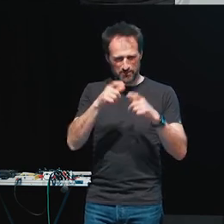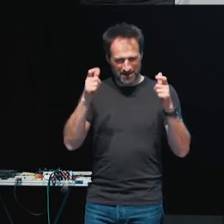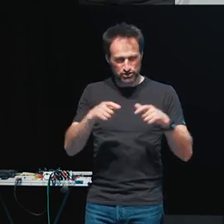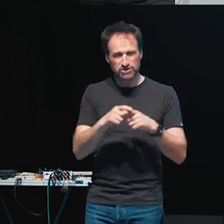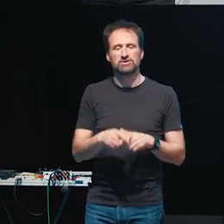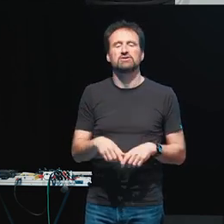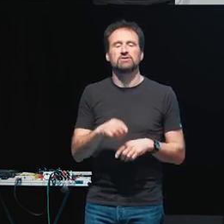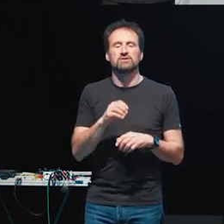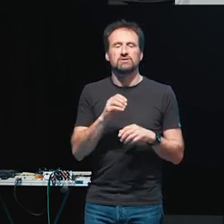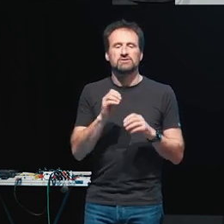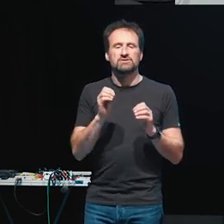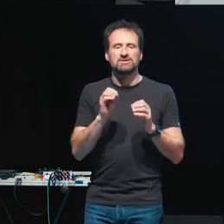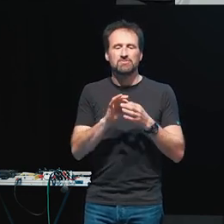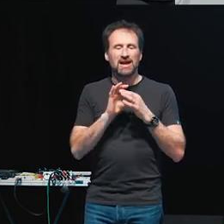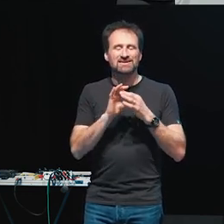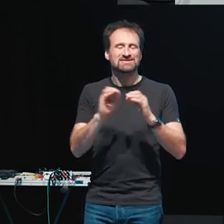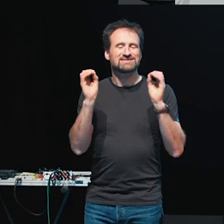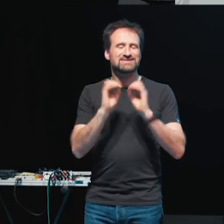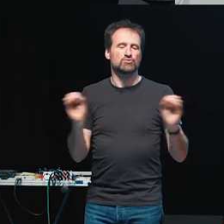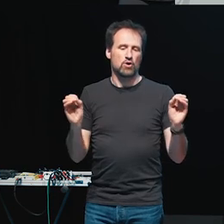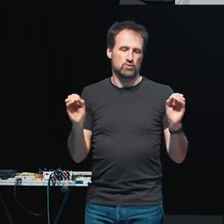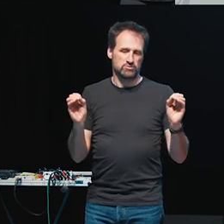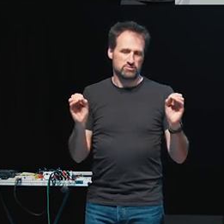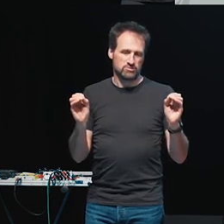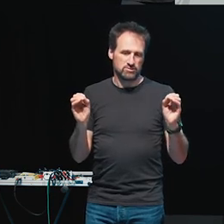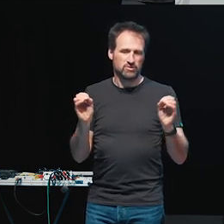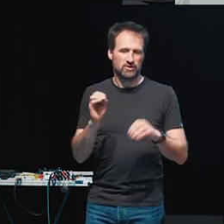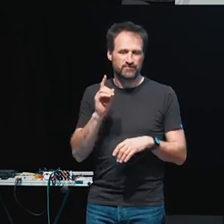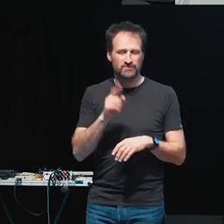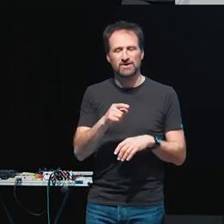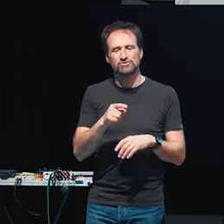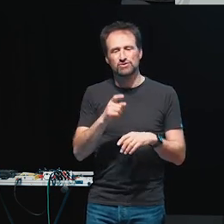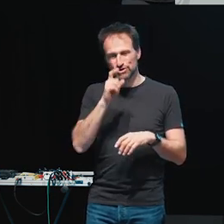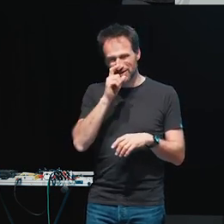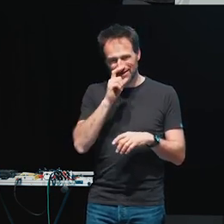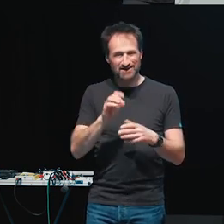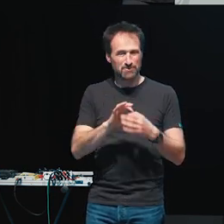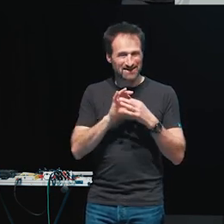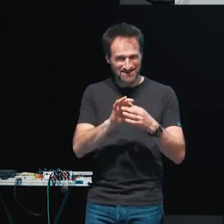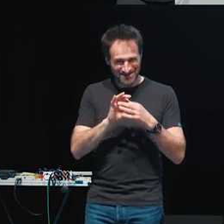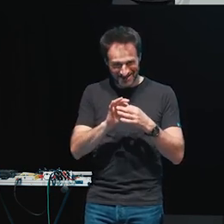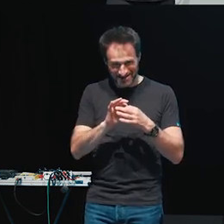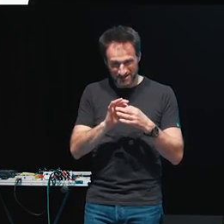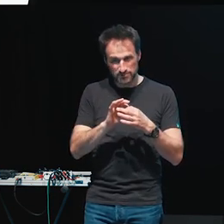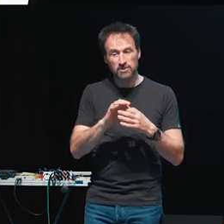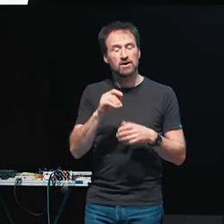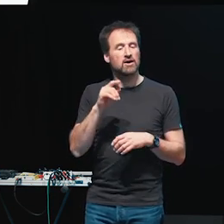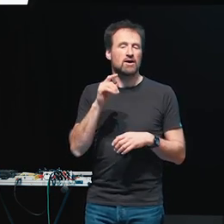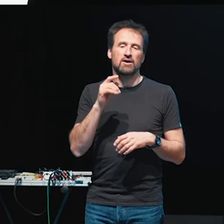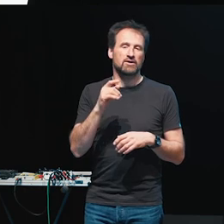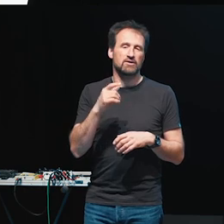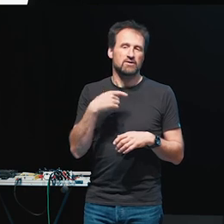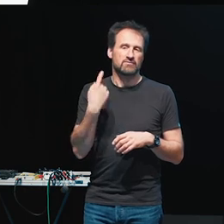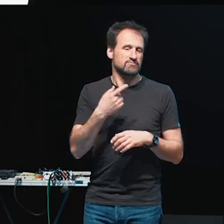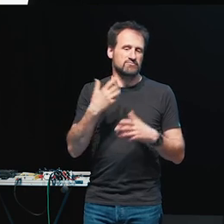rule. So circular dependencies are all those nasty buggers that can turn your beautiful code into a big ball of mud